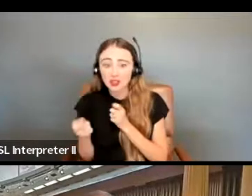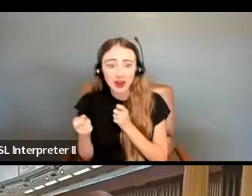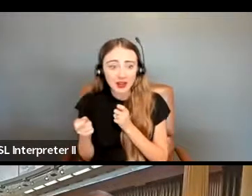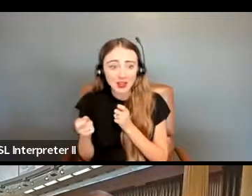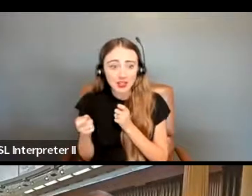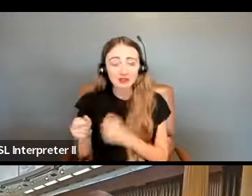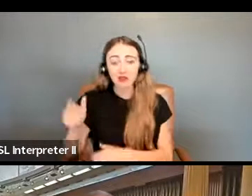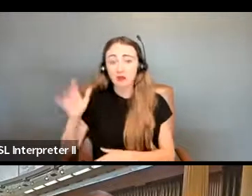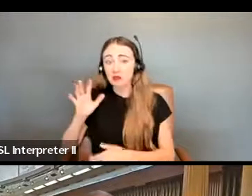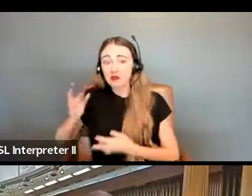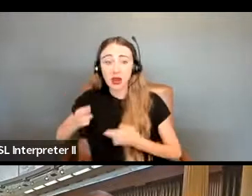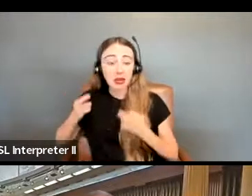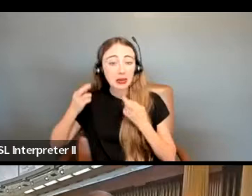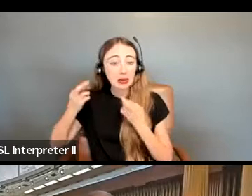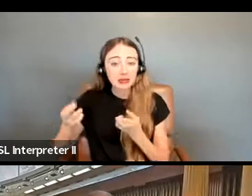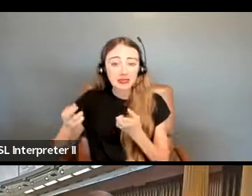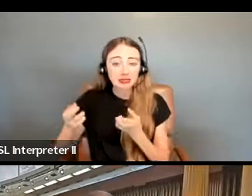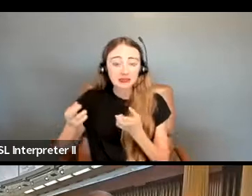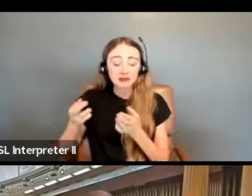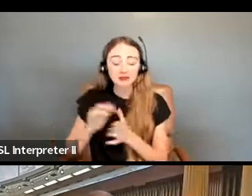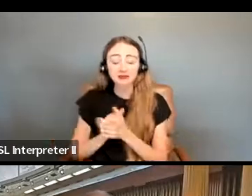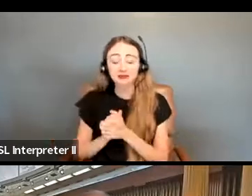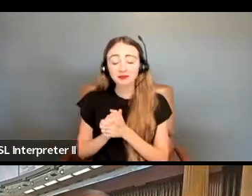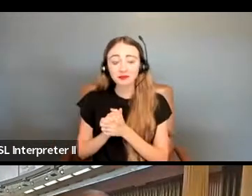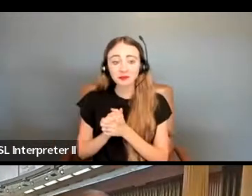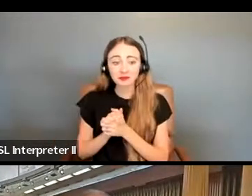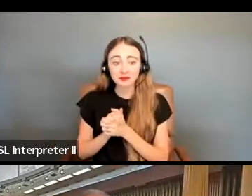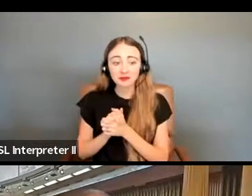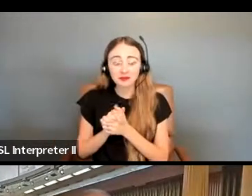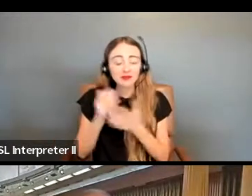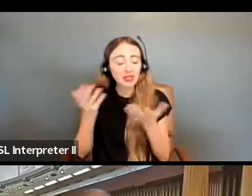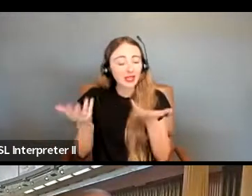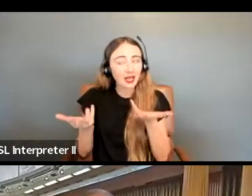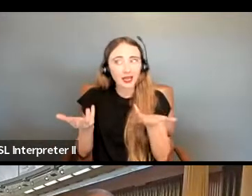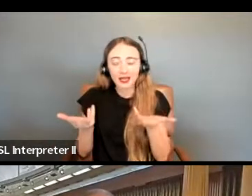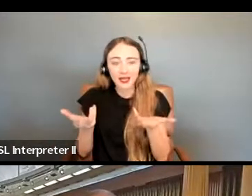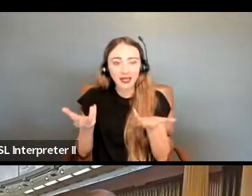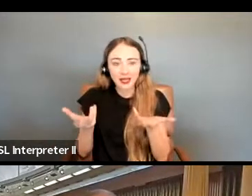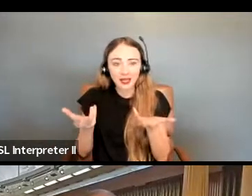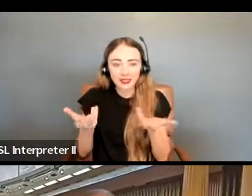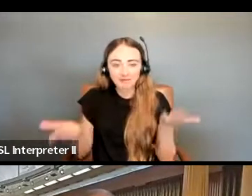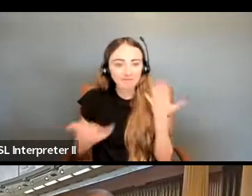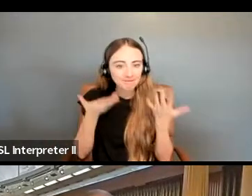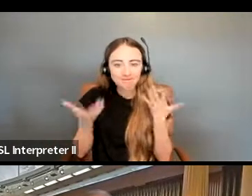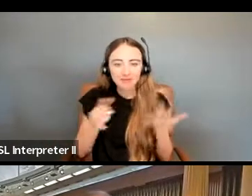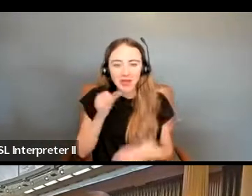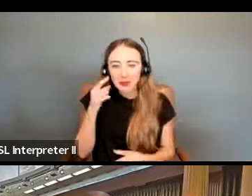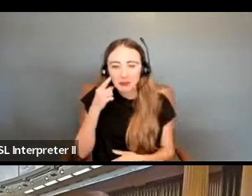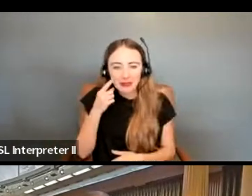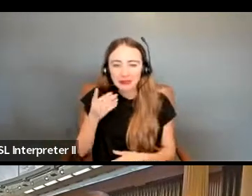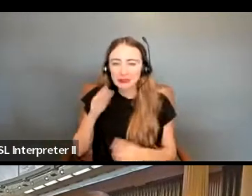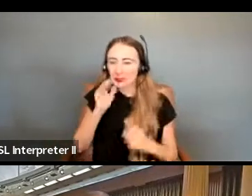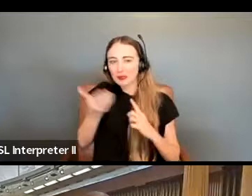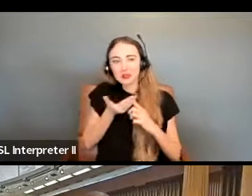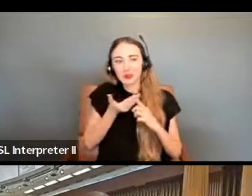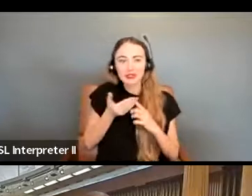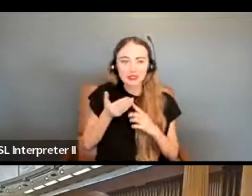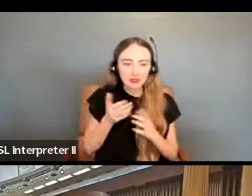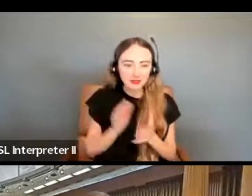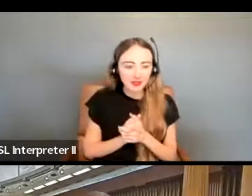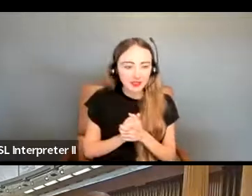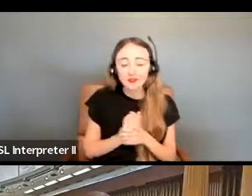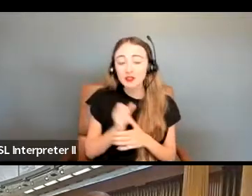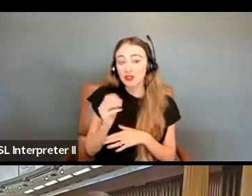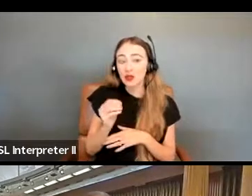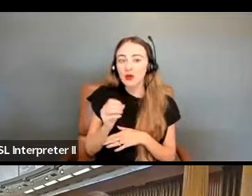was recommended by the commission. So I hardly find those things persuasive. And we have